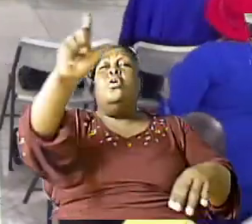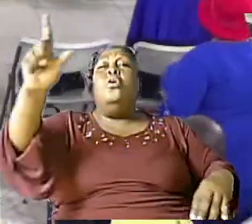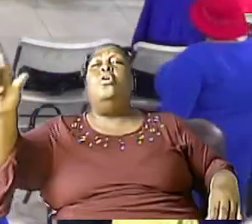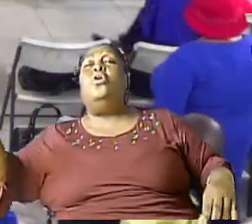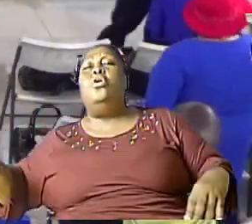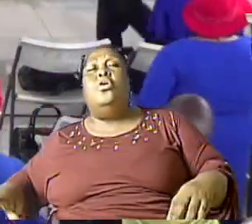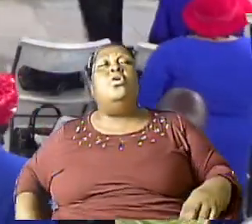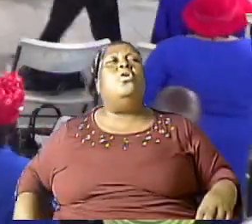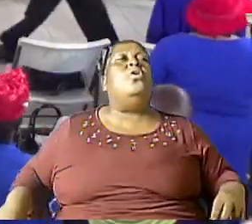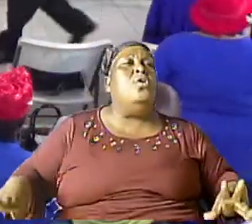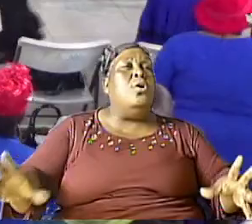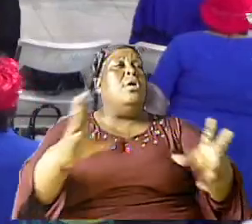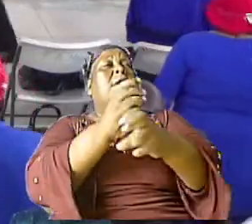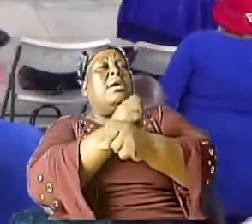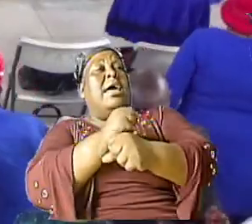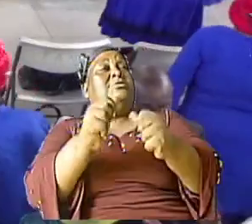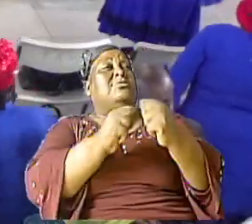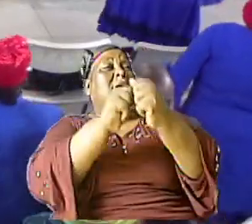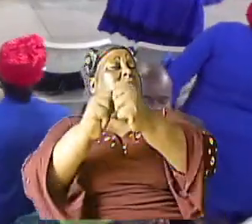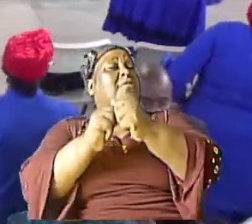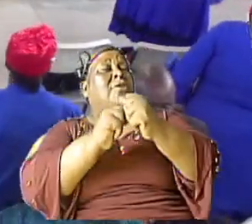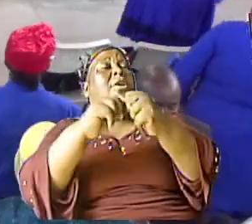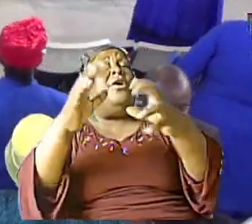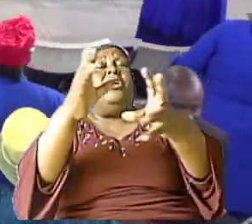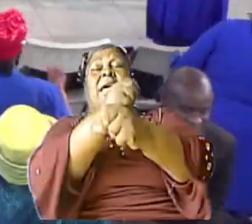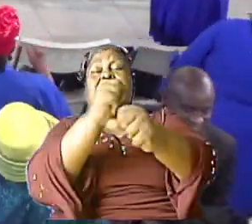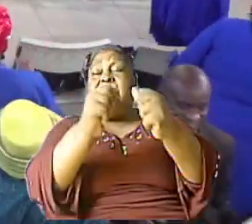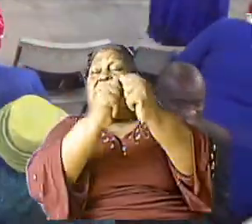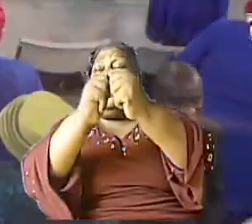Get together in the Lord. Oh, two more times.